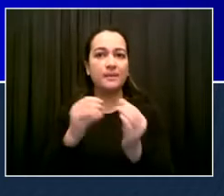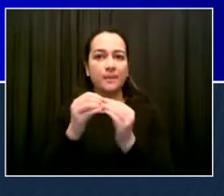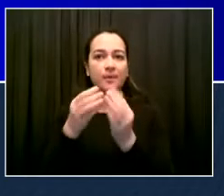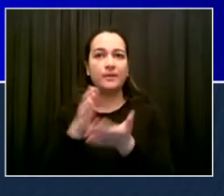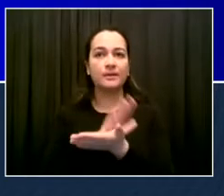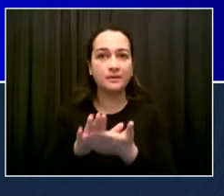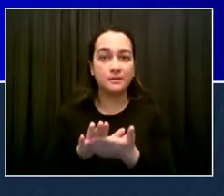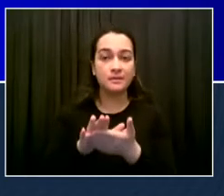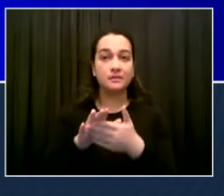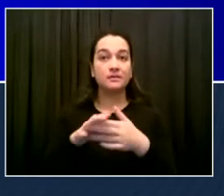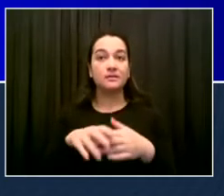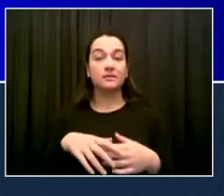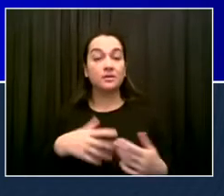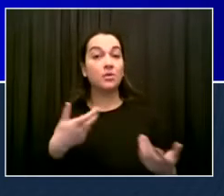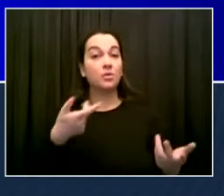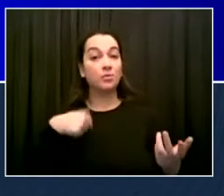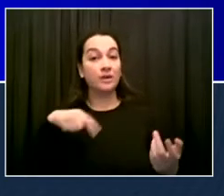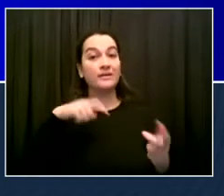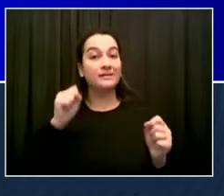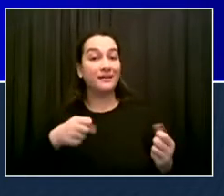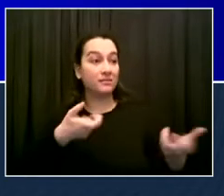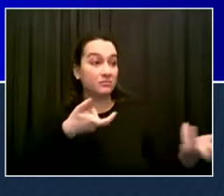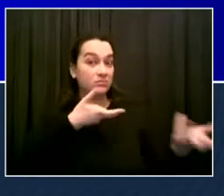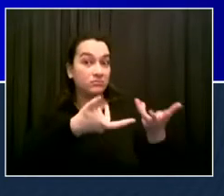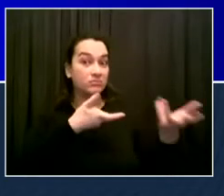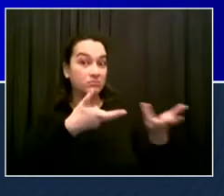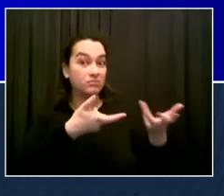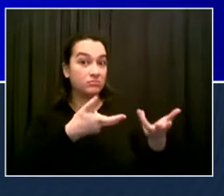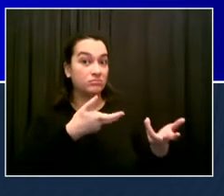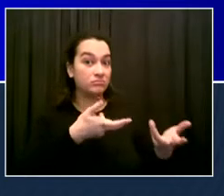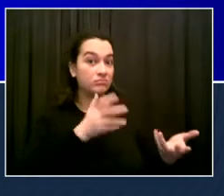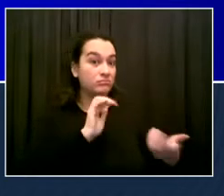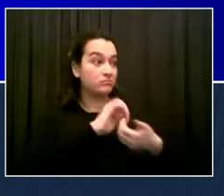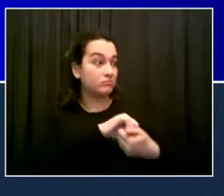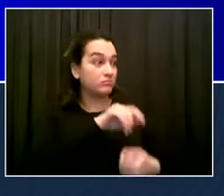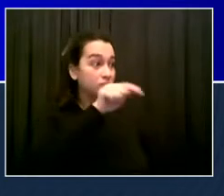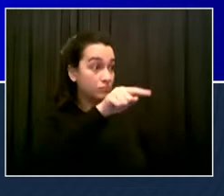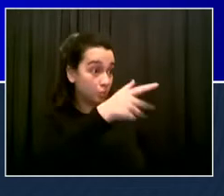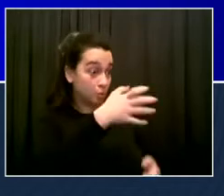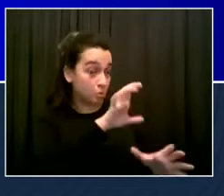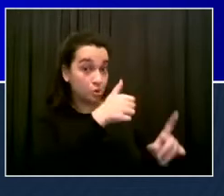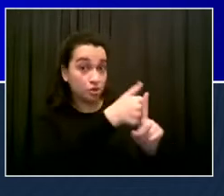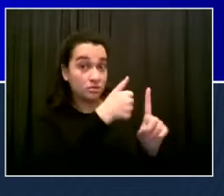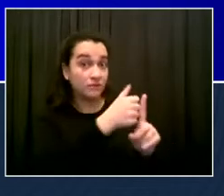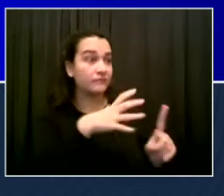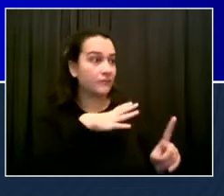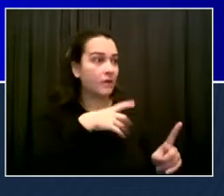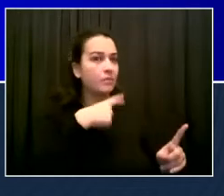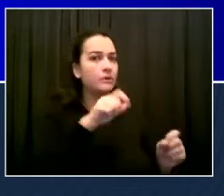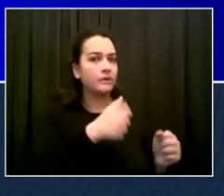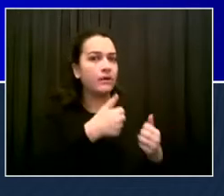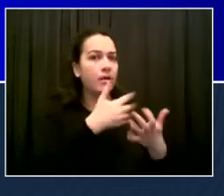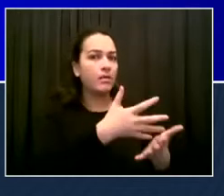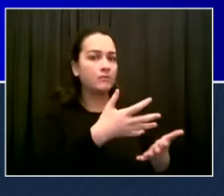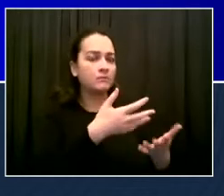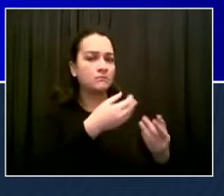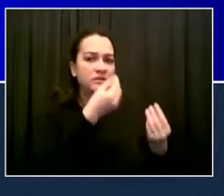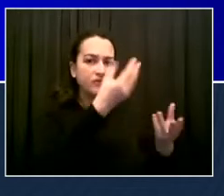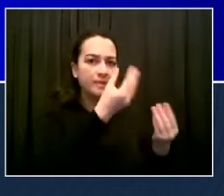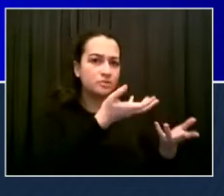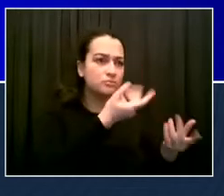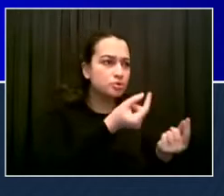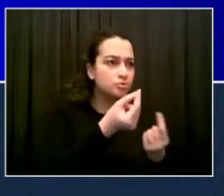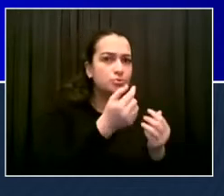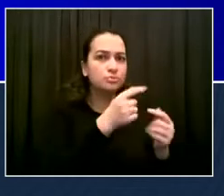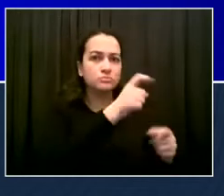nyc.gov sanitation and click the link that says Get Involved. No better message. Get involved. The